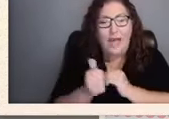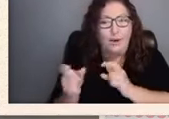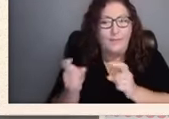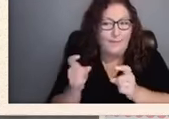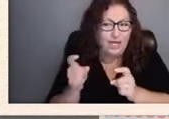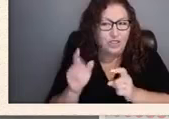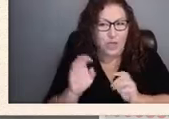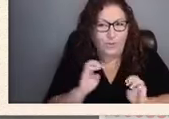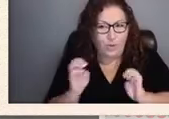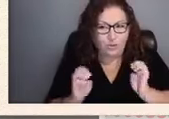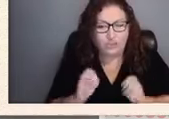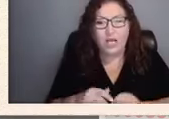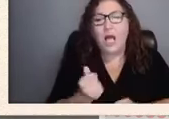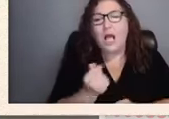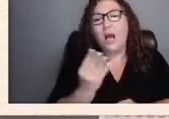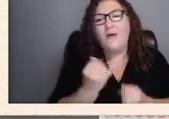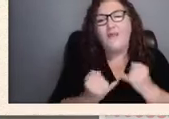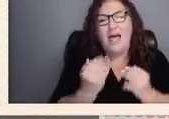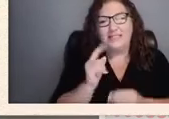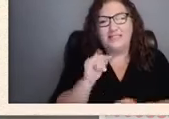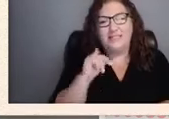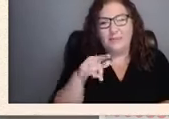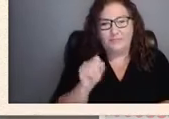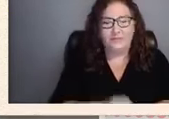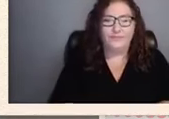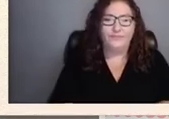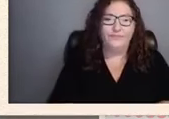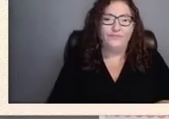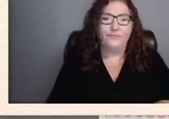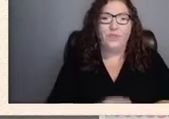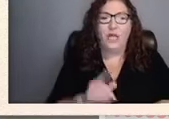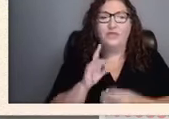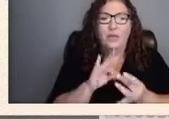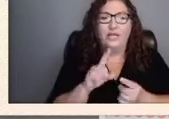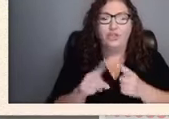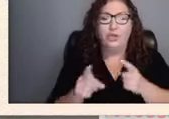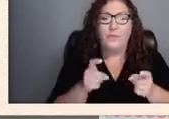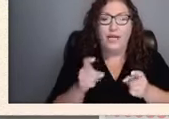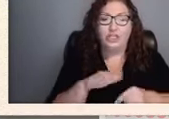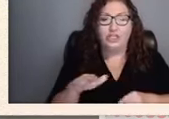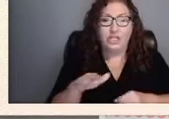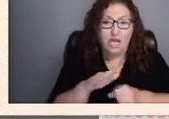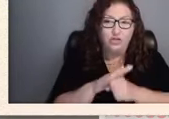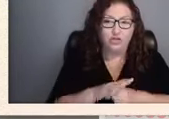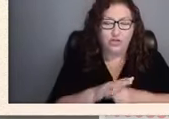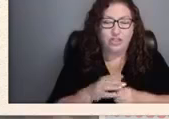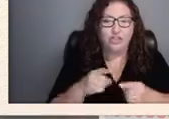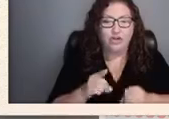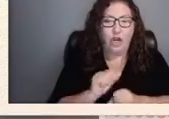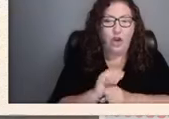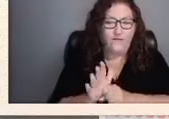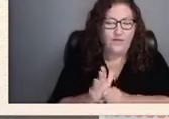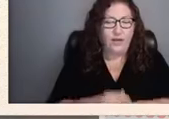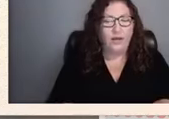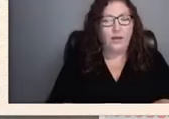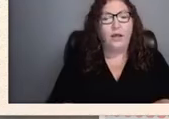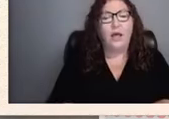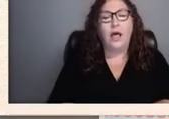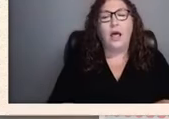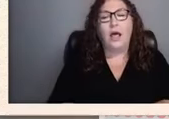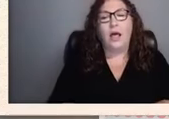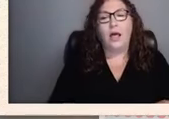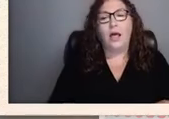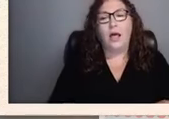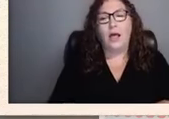couple of last tips as it relates to managing child distress during COVID-19. I'm fond of saying time actually does